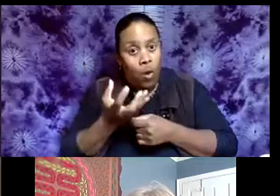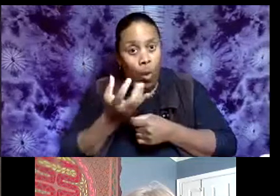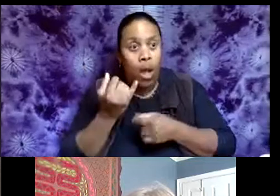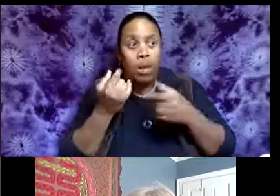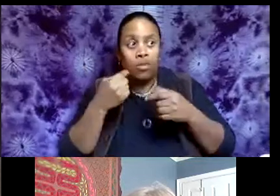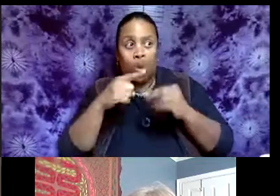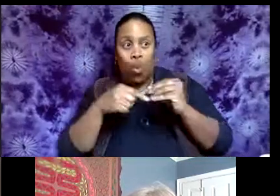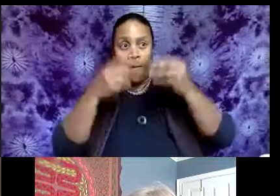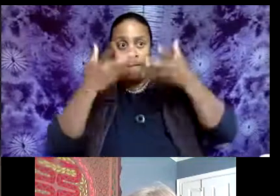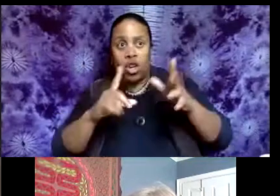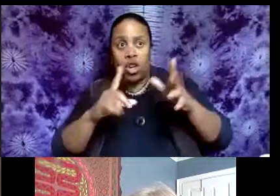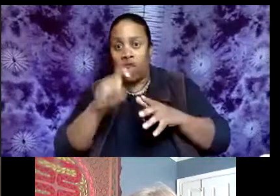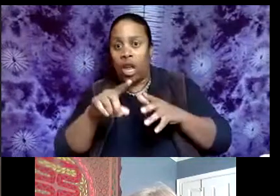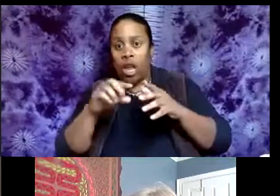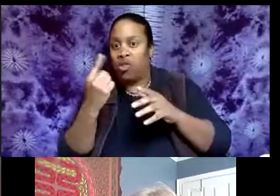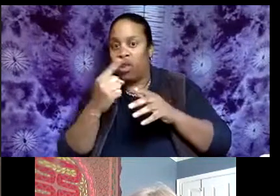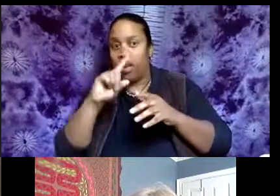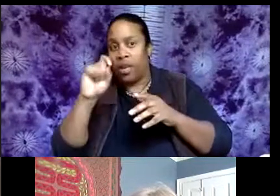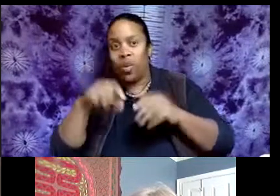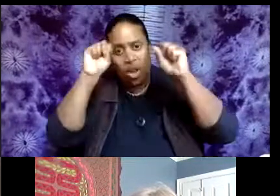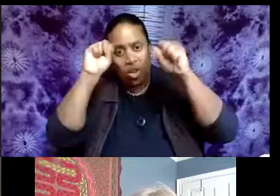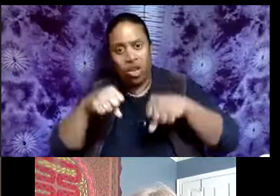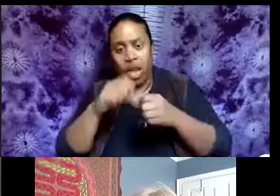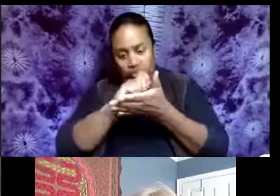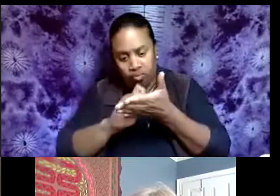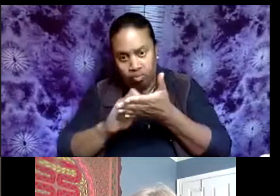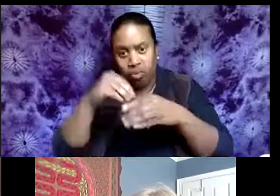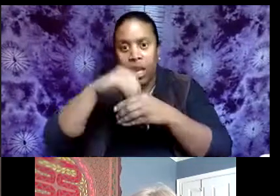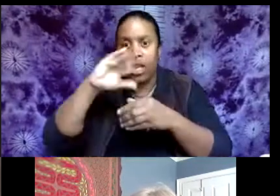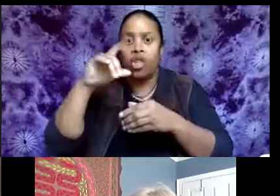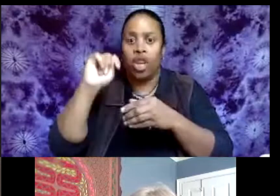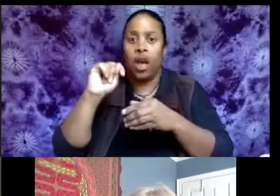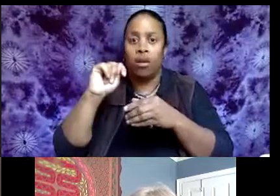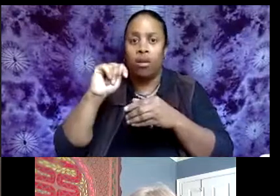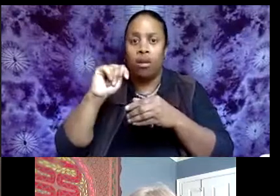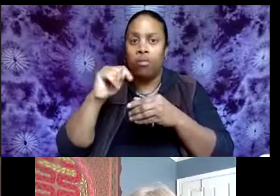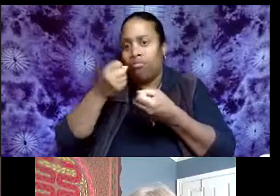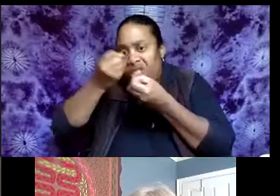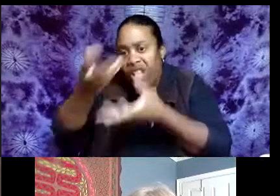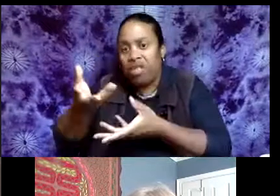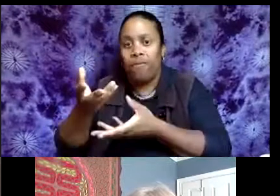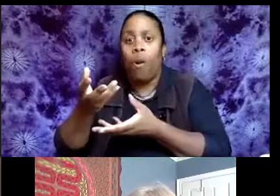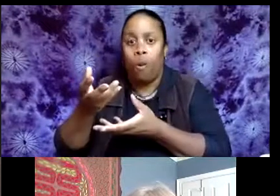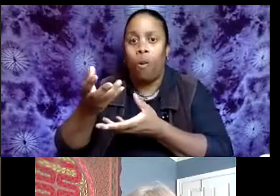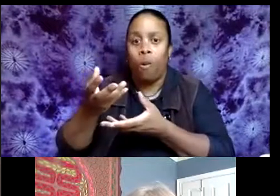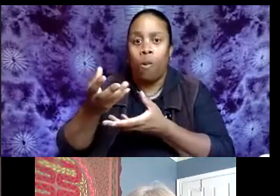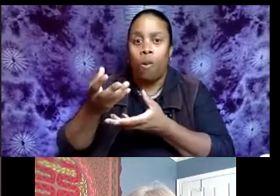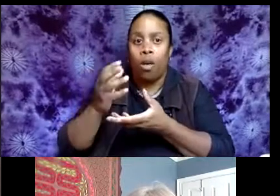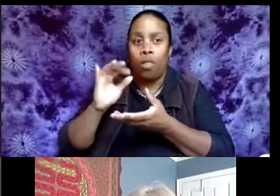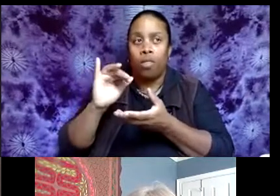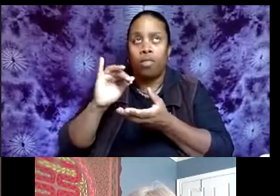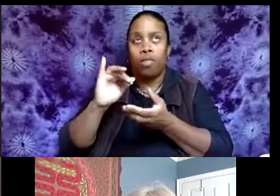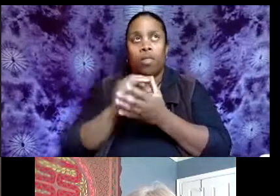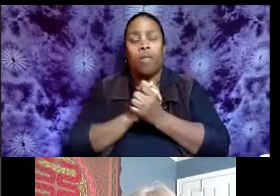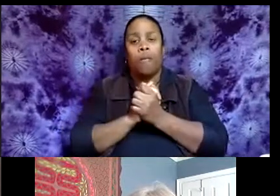if you want to, you can write them in private chat and ask them if they'd like to hear what came through you for them, that you're thinking might be for them.